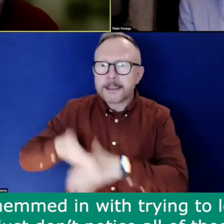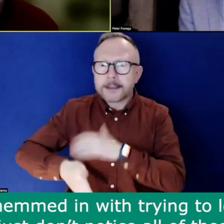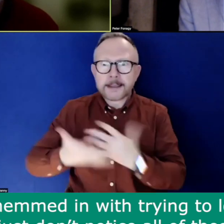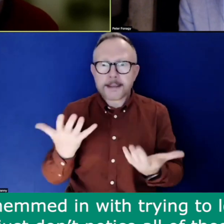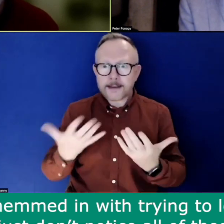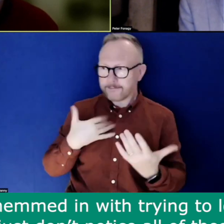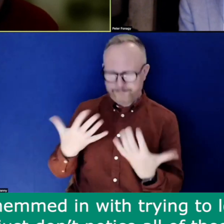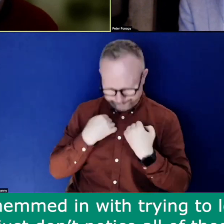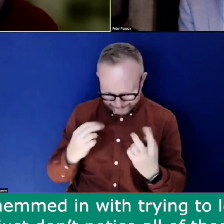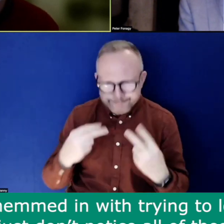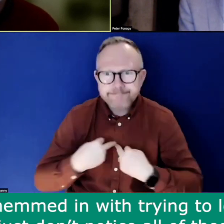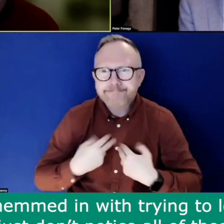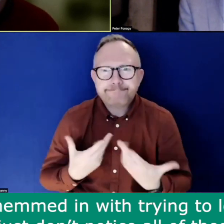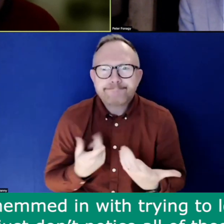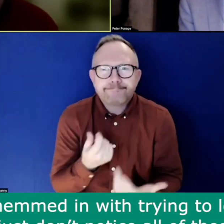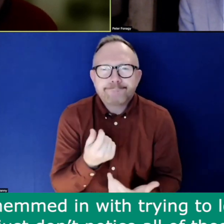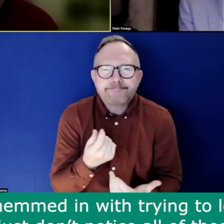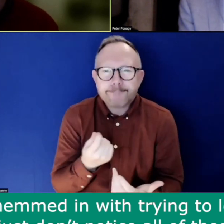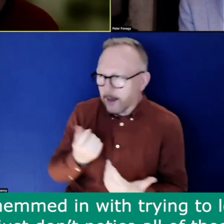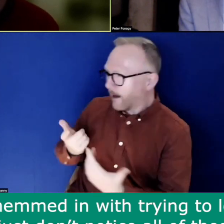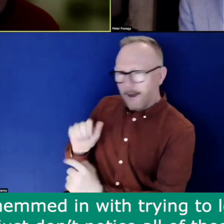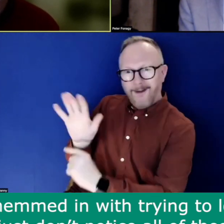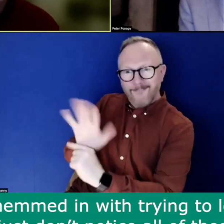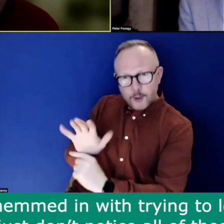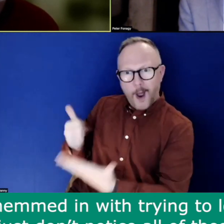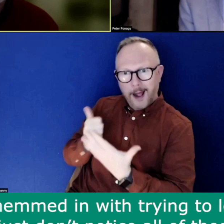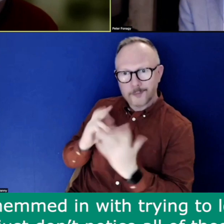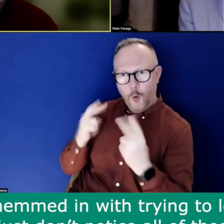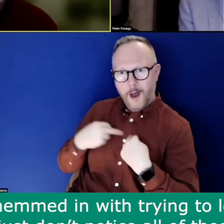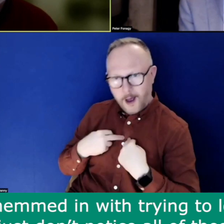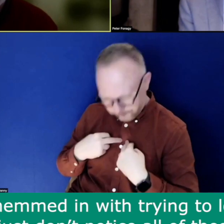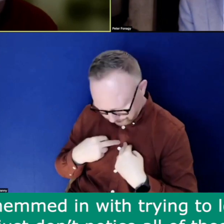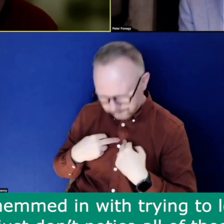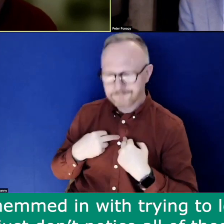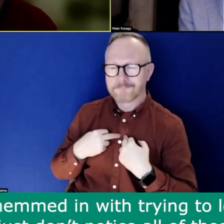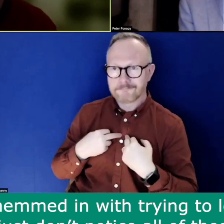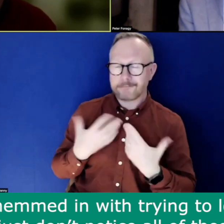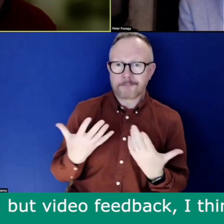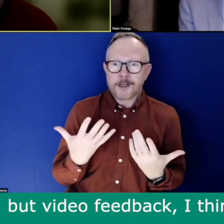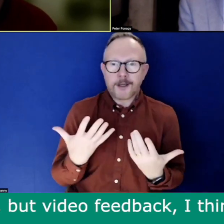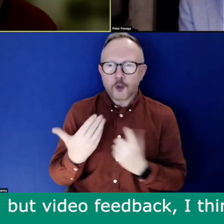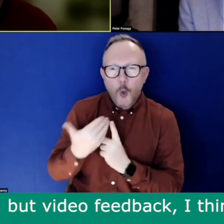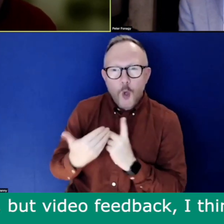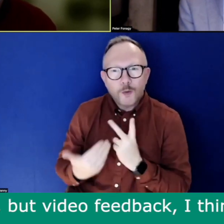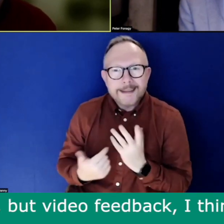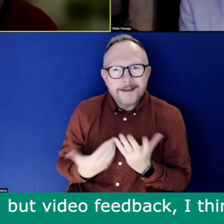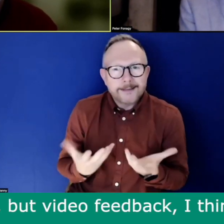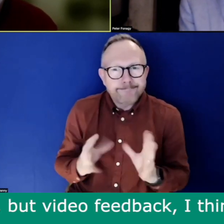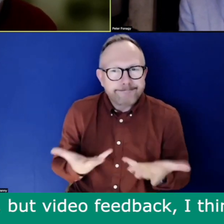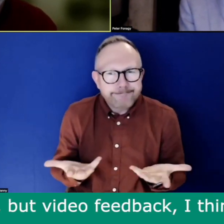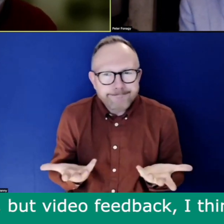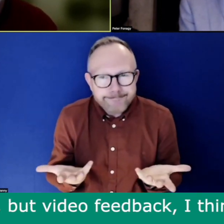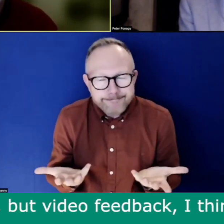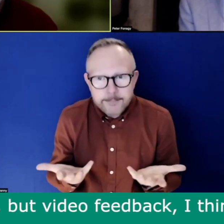of so hemmed in with trying to look after young children that you just don't notice all of those things. You do the best you can. But